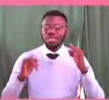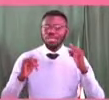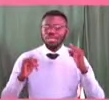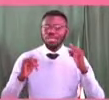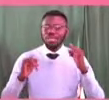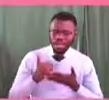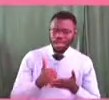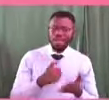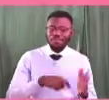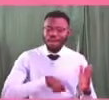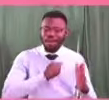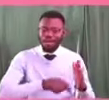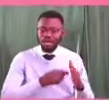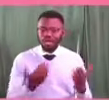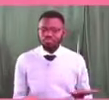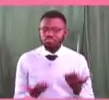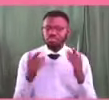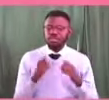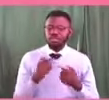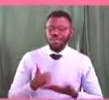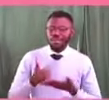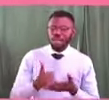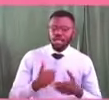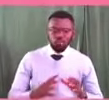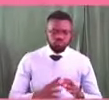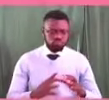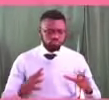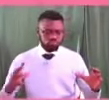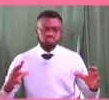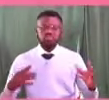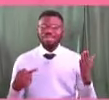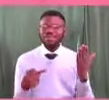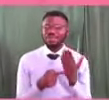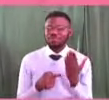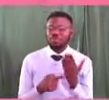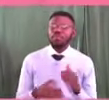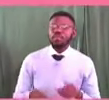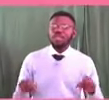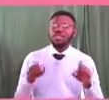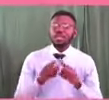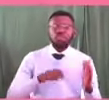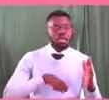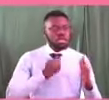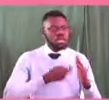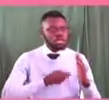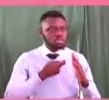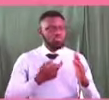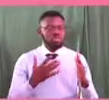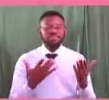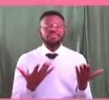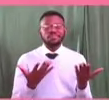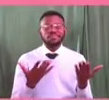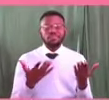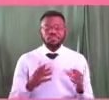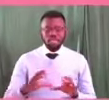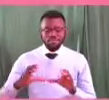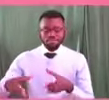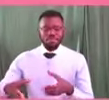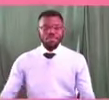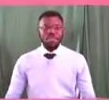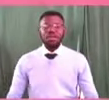industrialization, enable it to grow into a technical and industrial powerhouse.